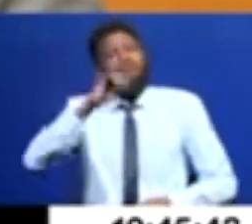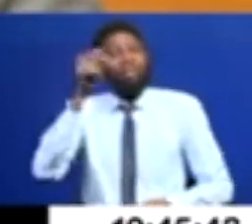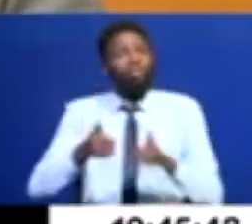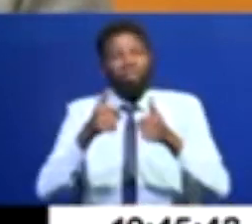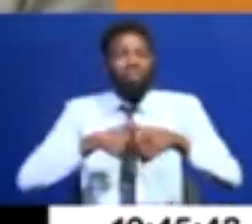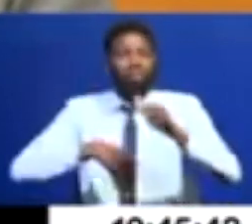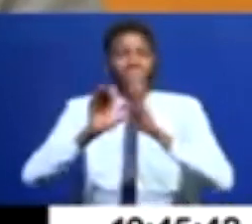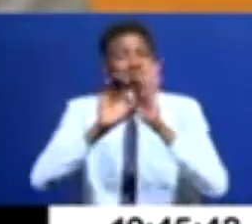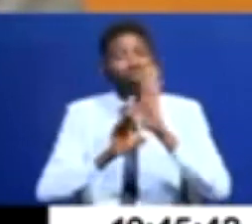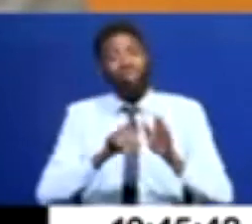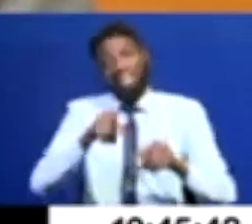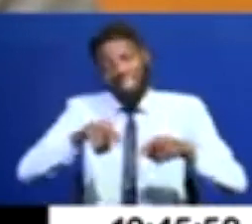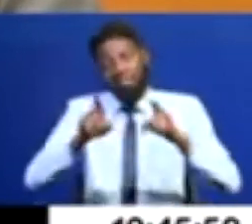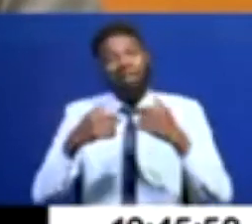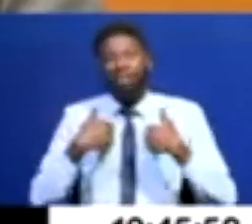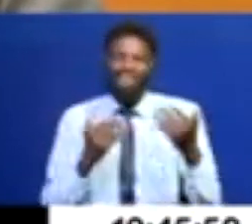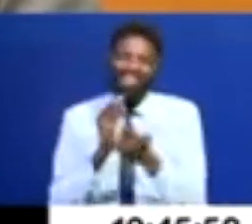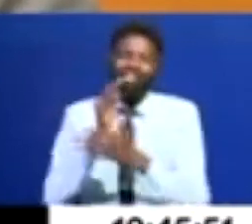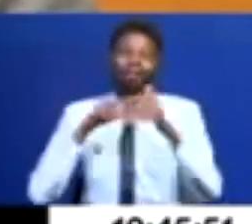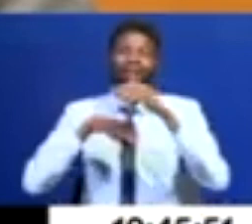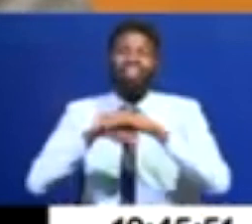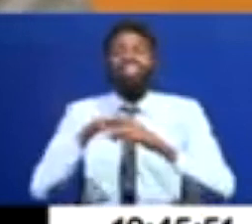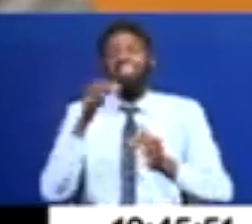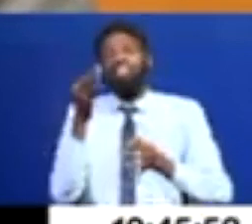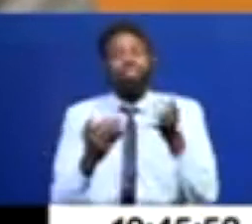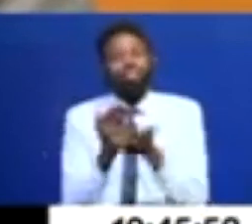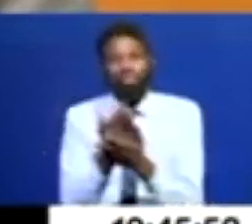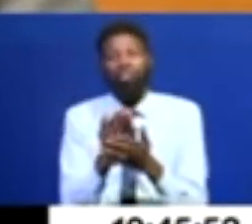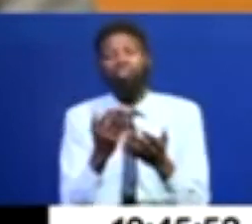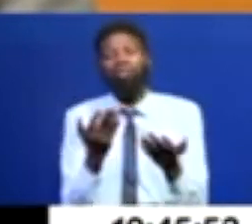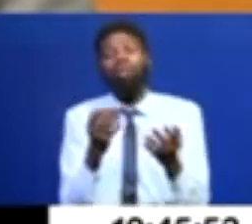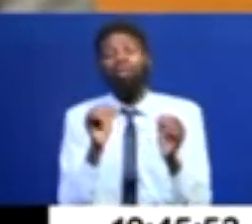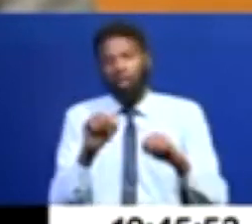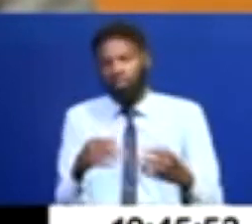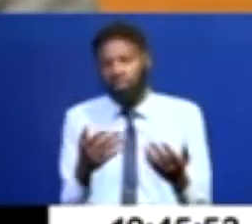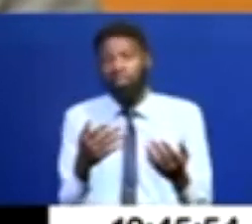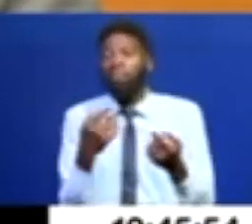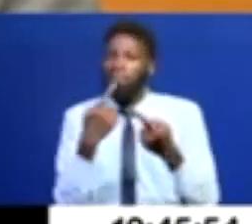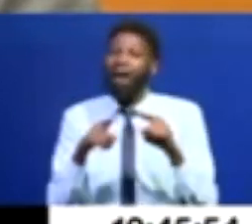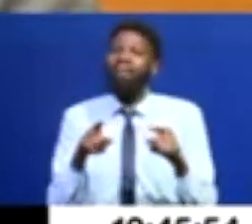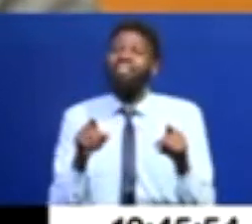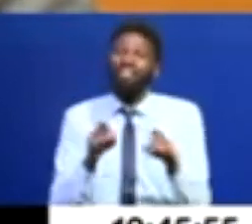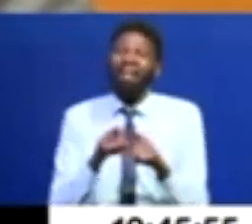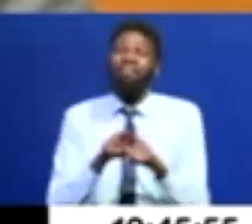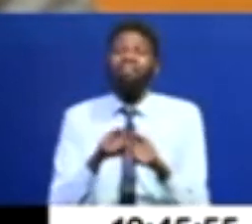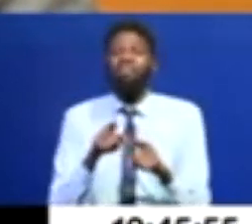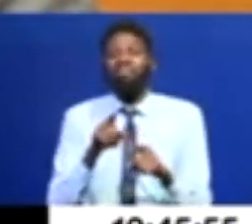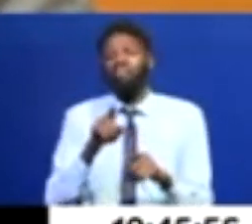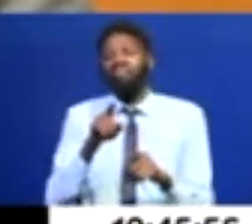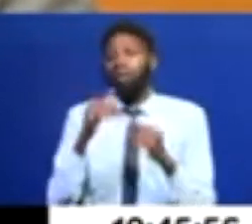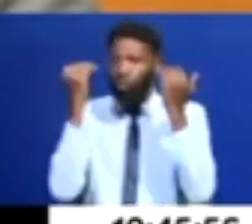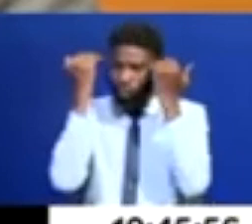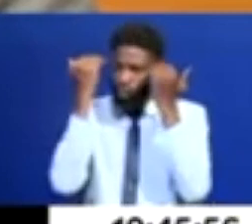justice. You can decide to take the bill to court, but ideally it is going to be debated, and that is the procedure. Mm-hmm. It is going to be debated in court